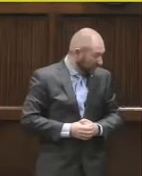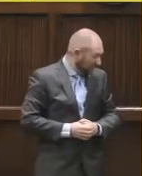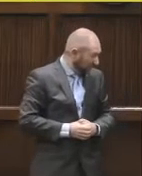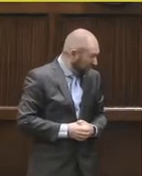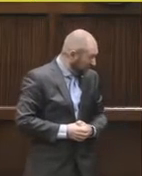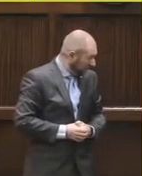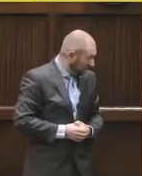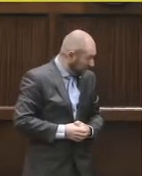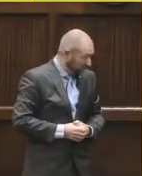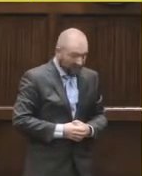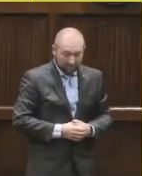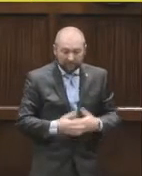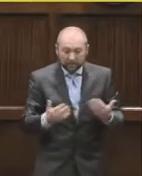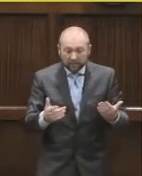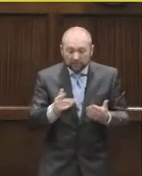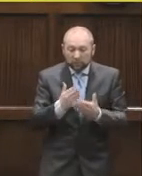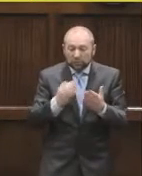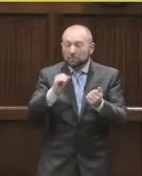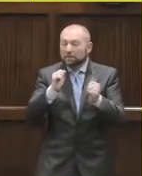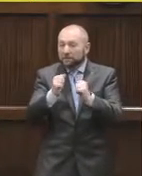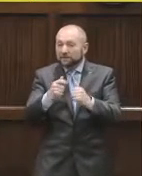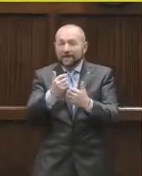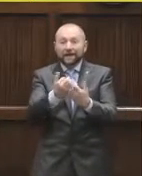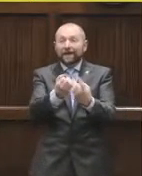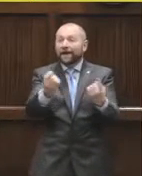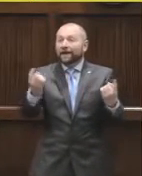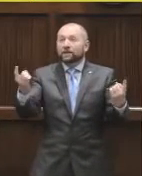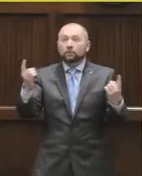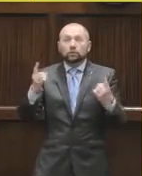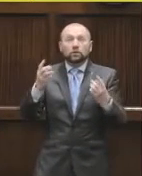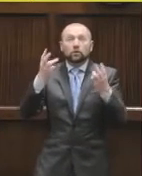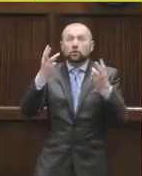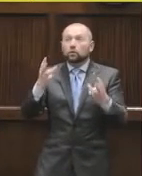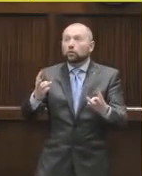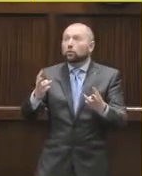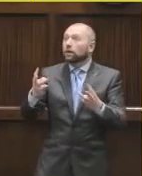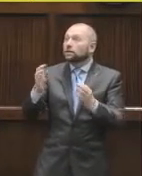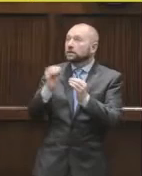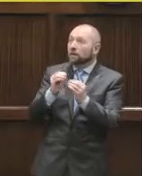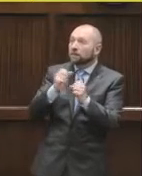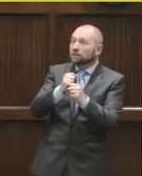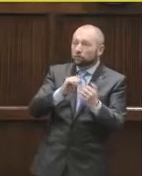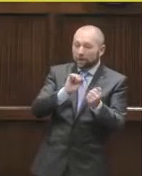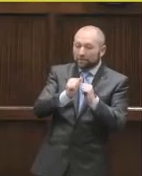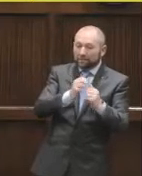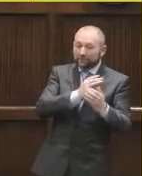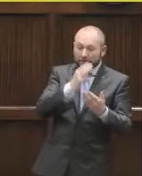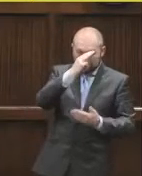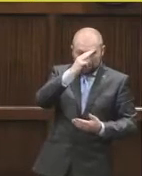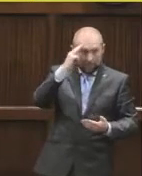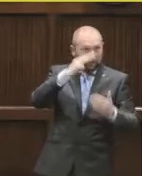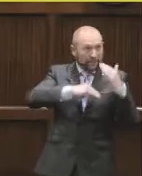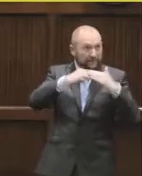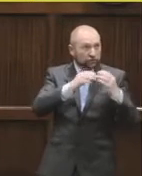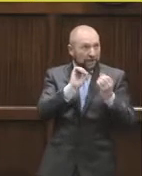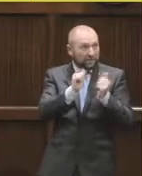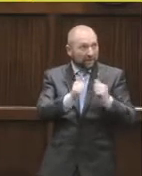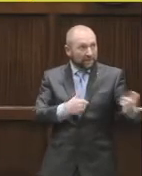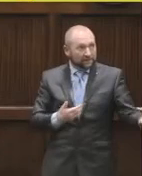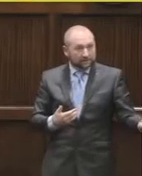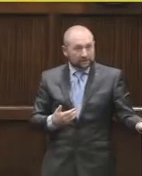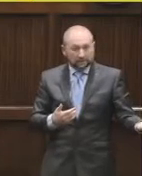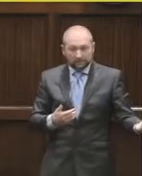number 9 in that group of amendments. Is there anyone seeking to make a contribution on these amendments, or are they brief? Yes, Deputy